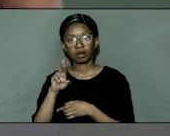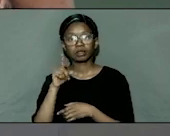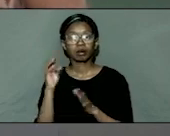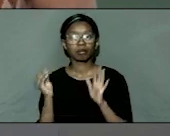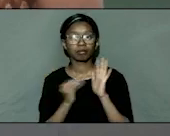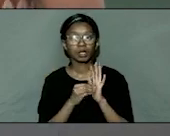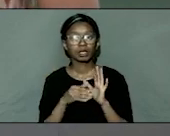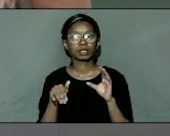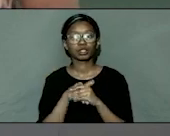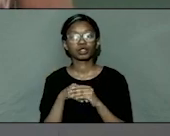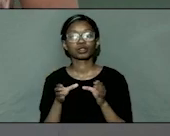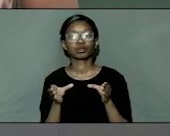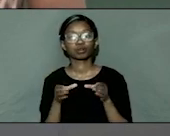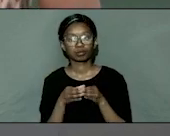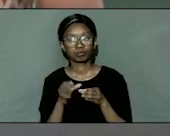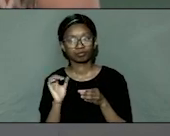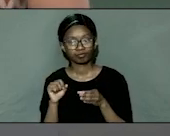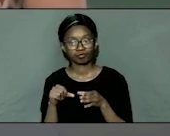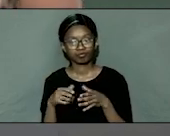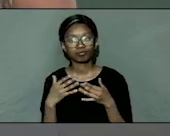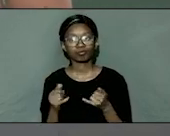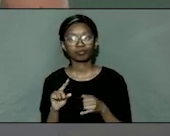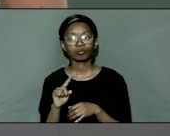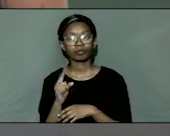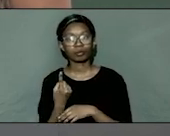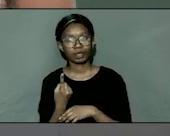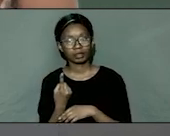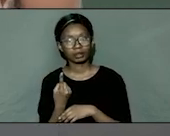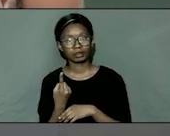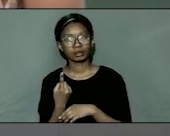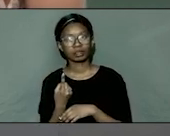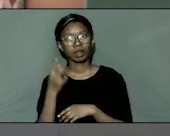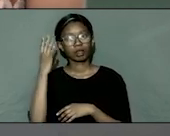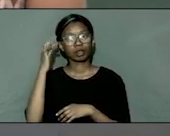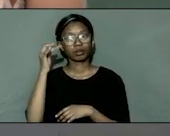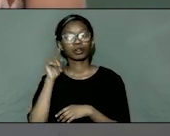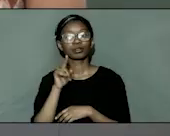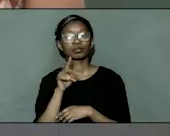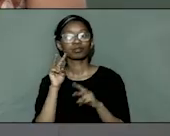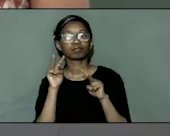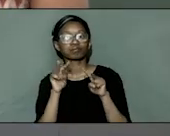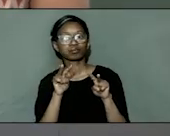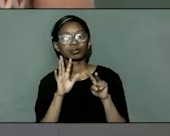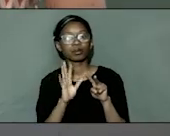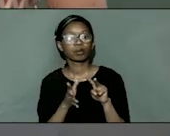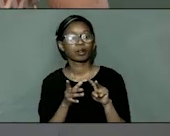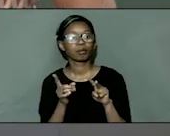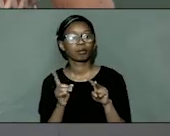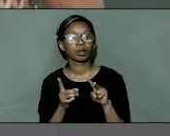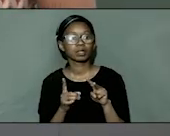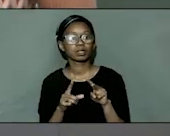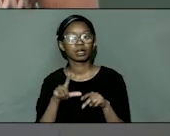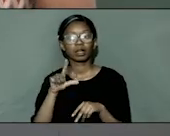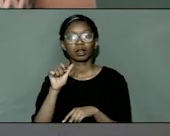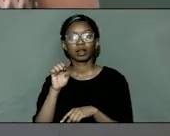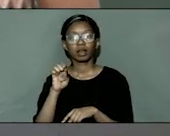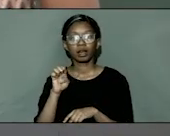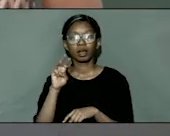Ne? So the first theory that we are going to look at is